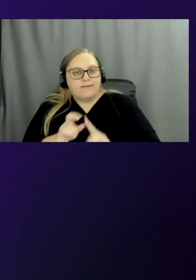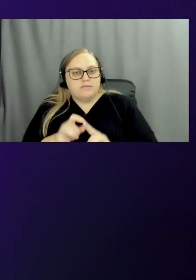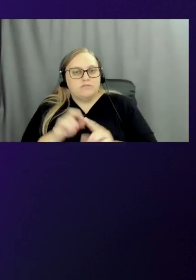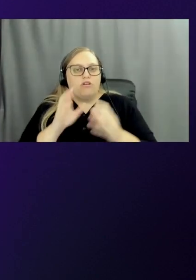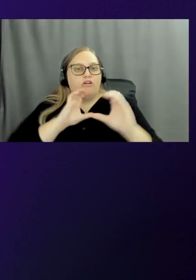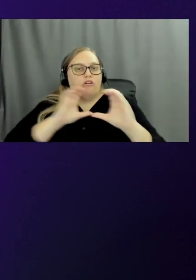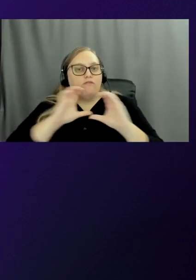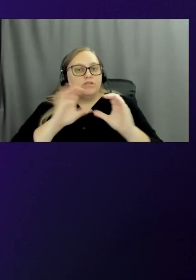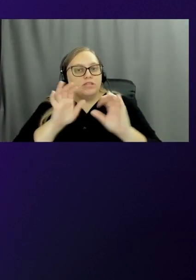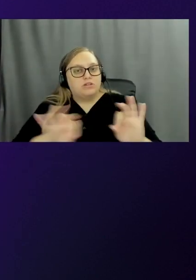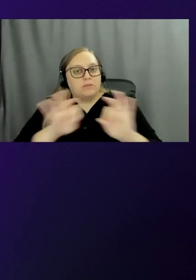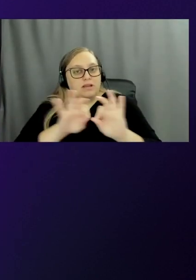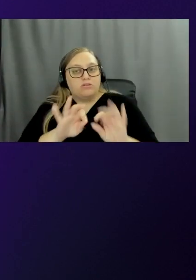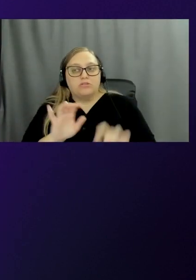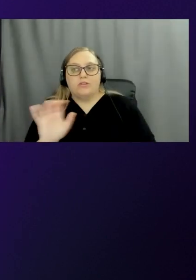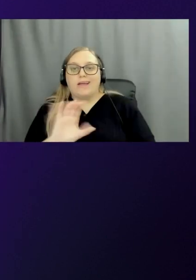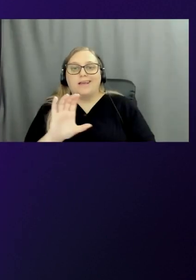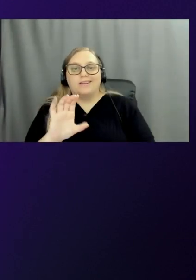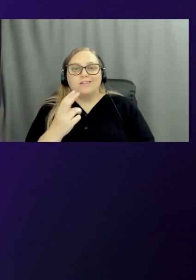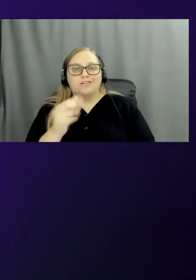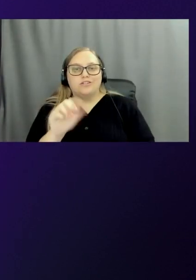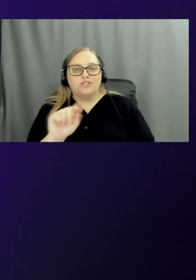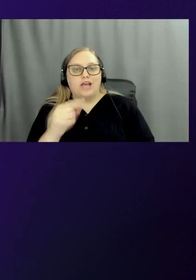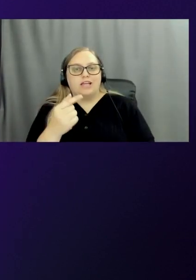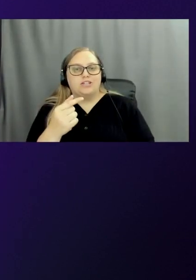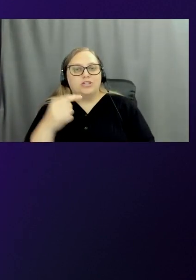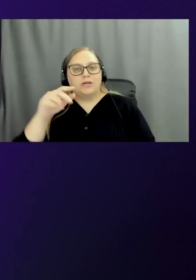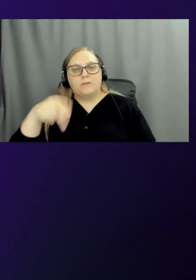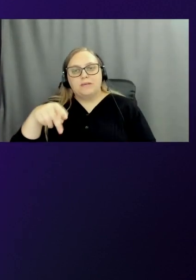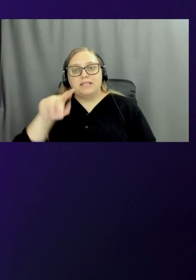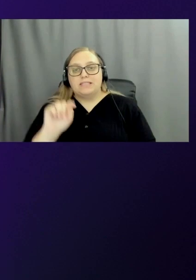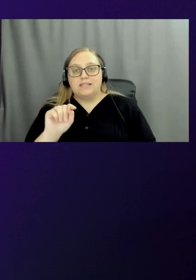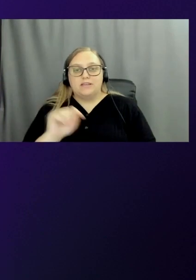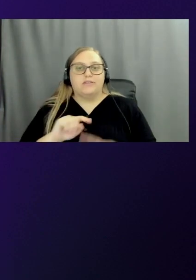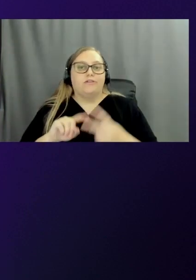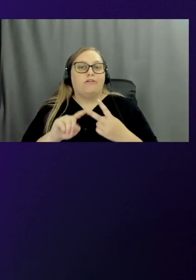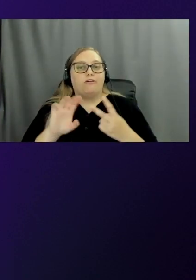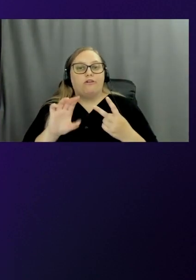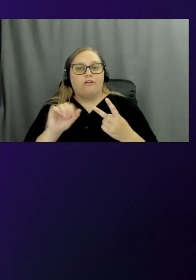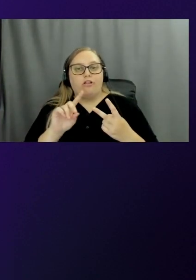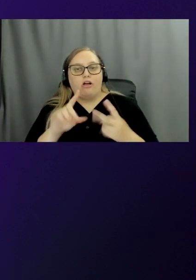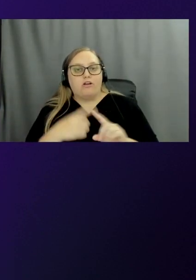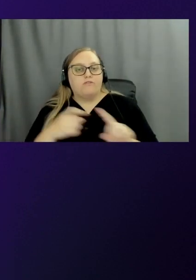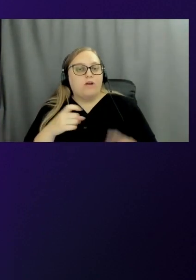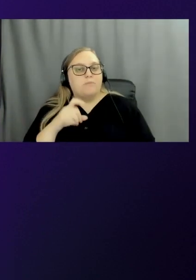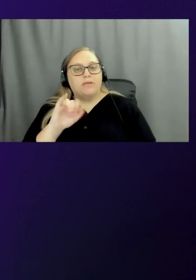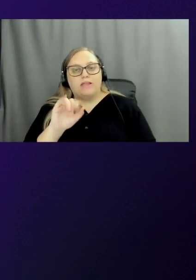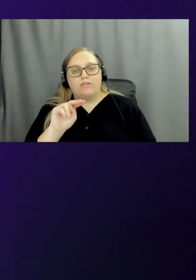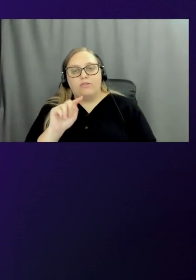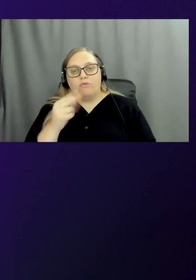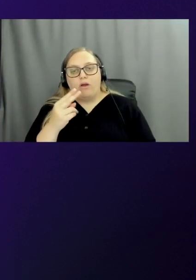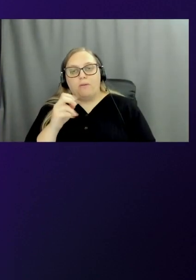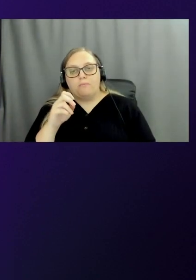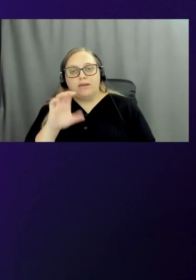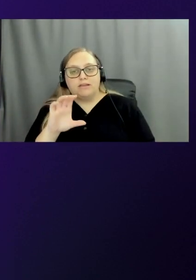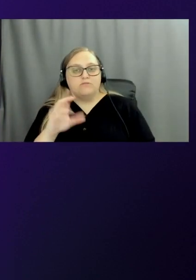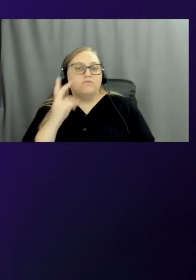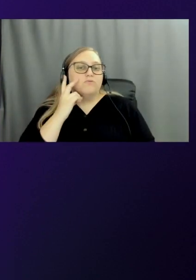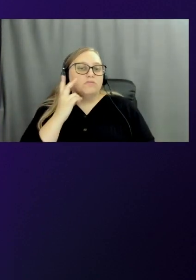So you might have heard of ChatGPT from OpenAI or Claude from Anthropic. We've also seen the Stable Diffusion models